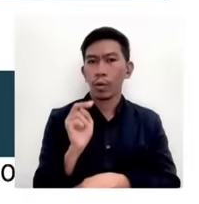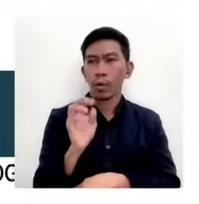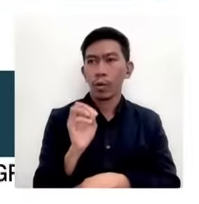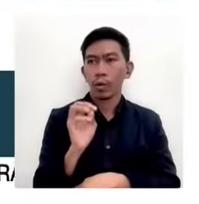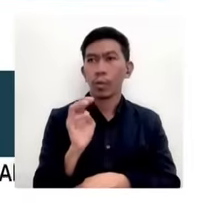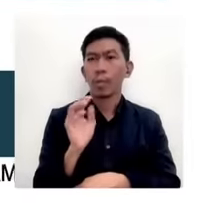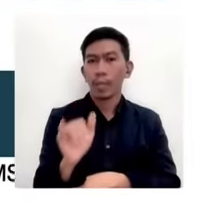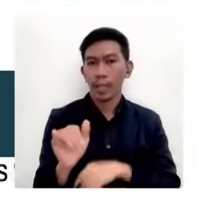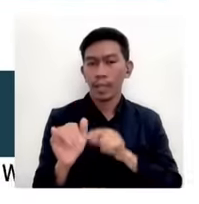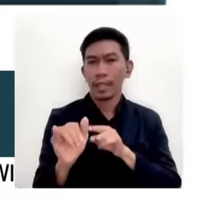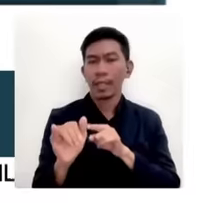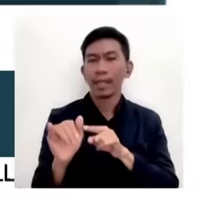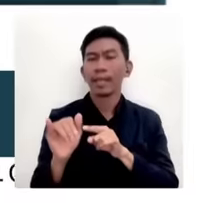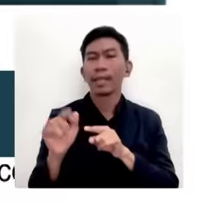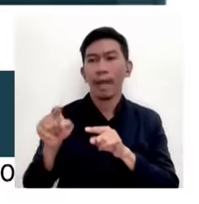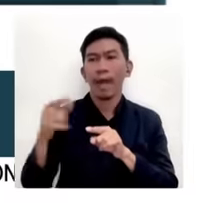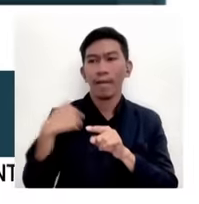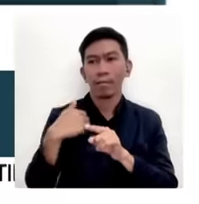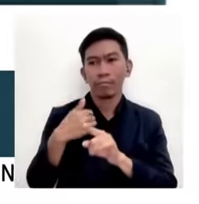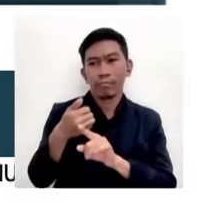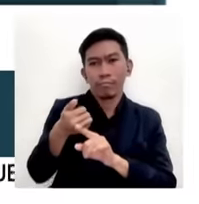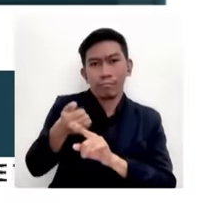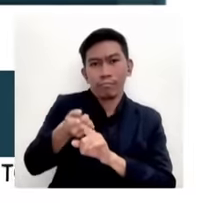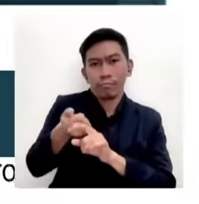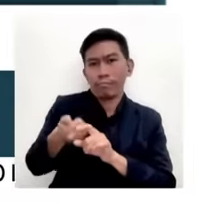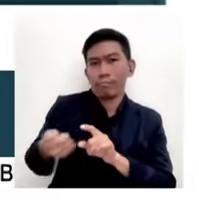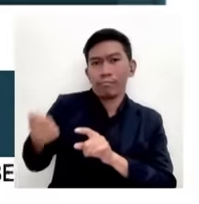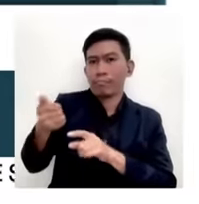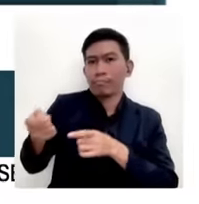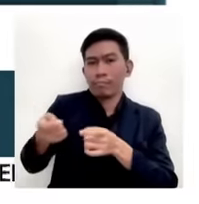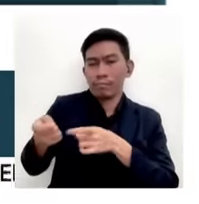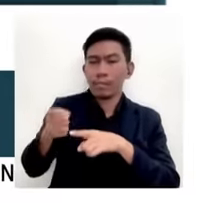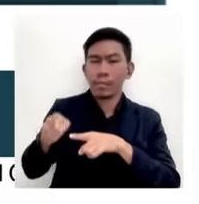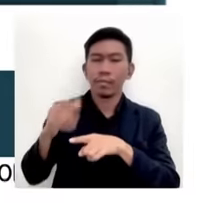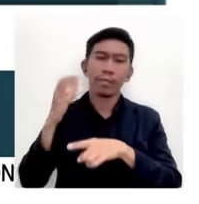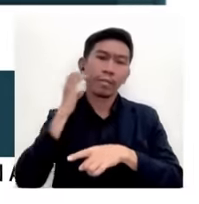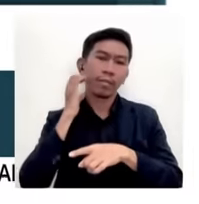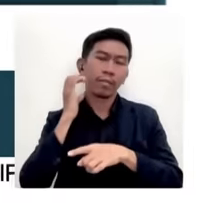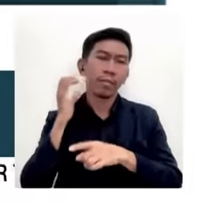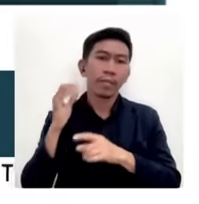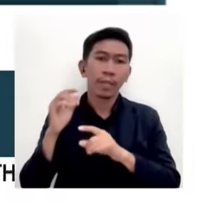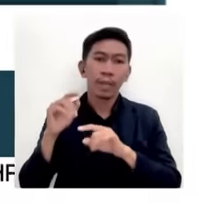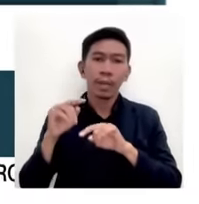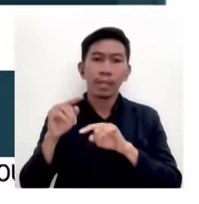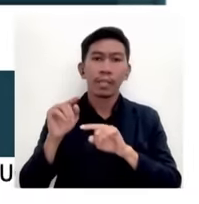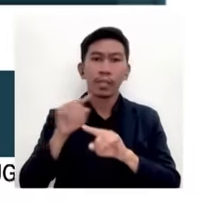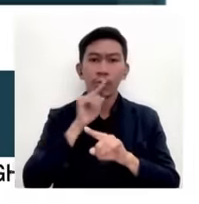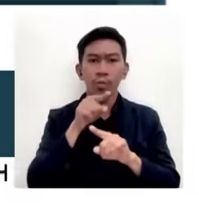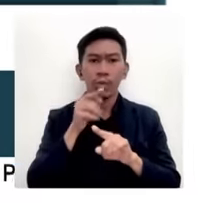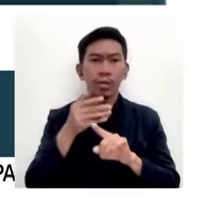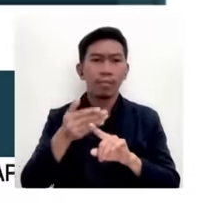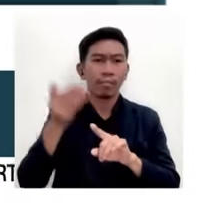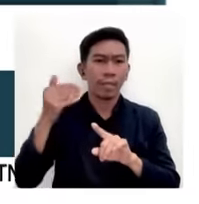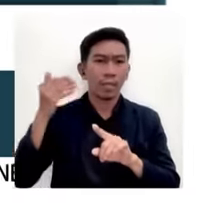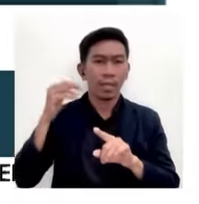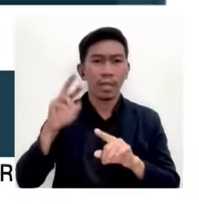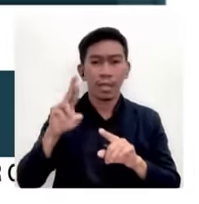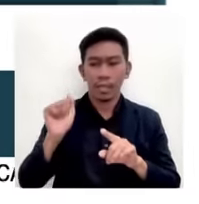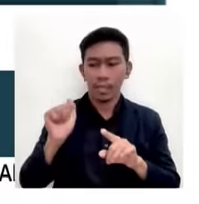Muslim Mindanao, and this has been one of the bottlenecks in the passage of Republic